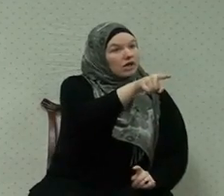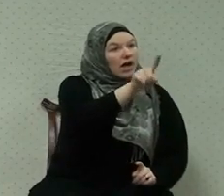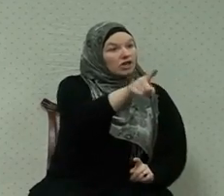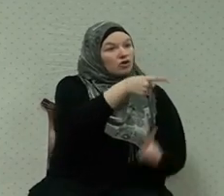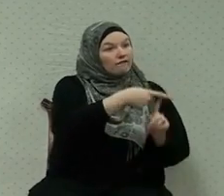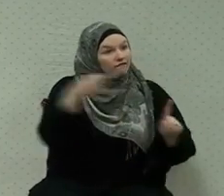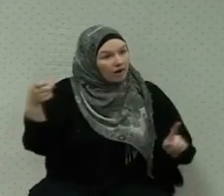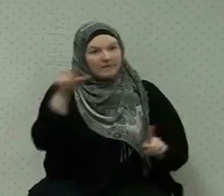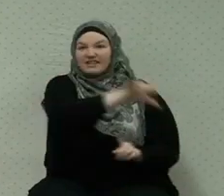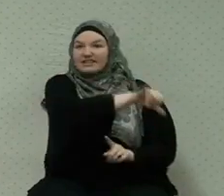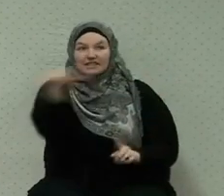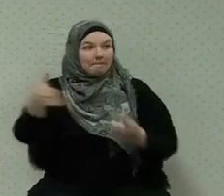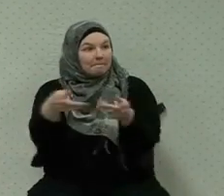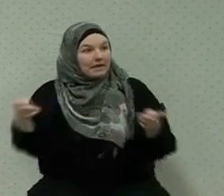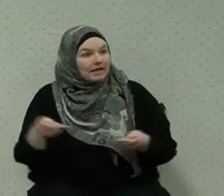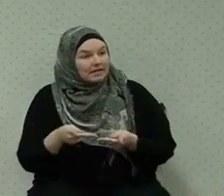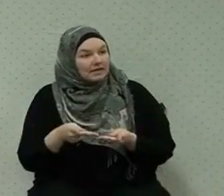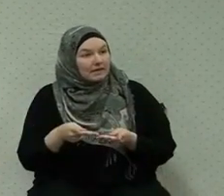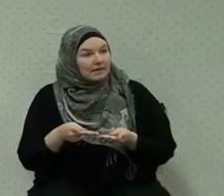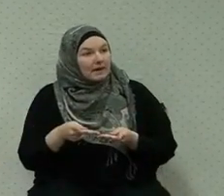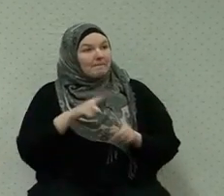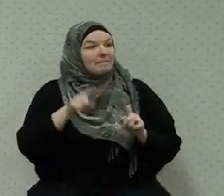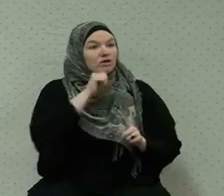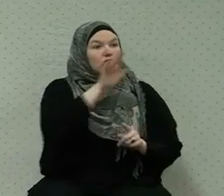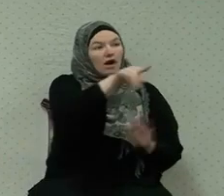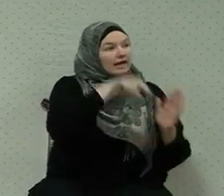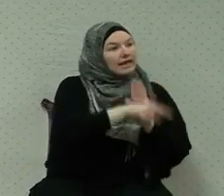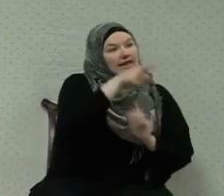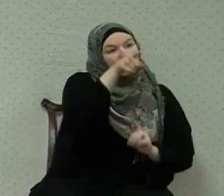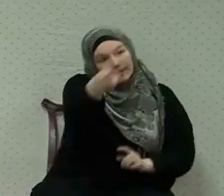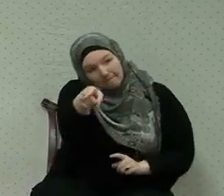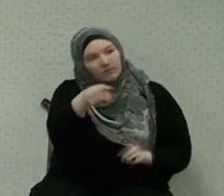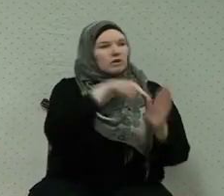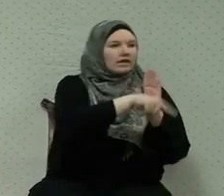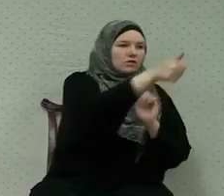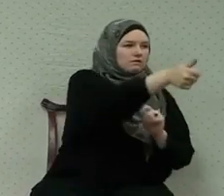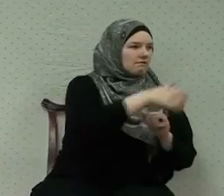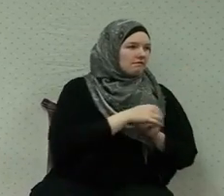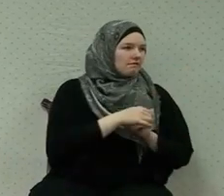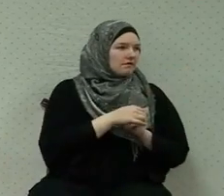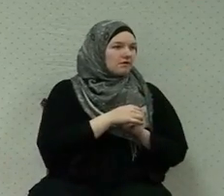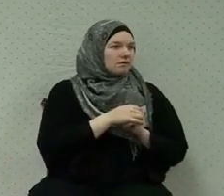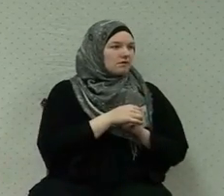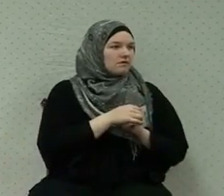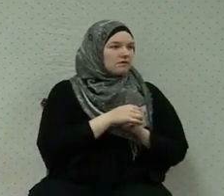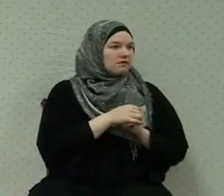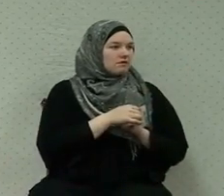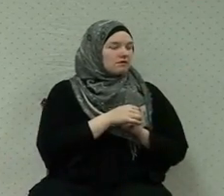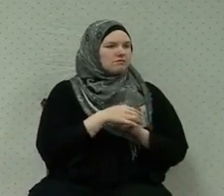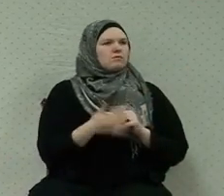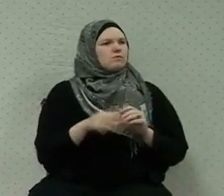soul, that means you're not killing him, you're killing yourself. Amazing